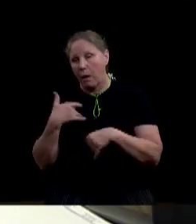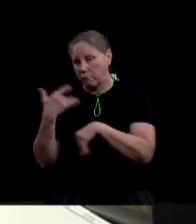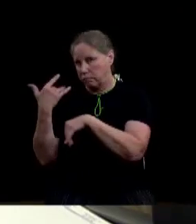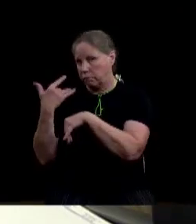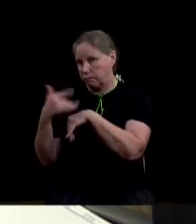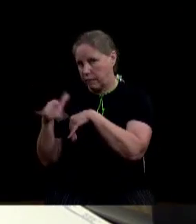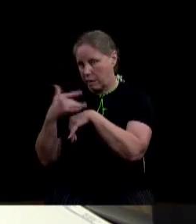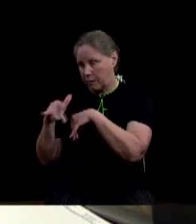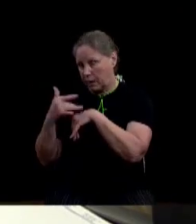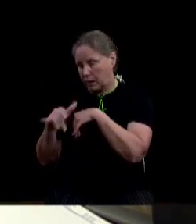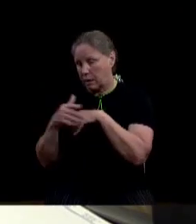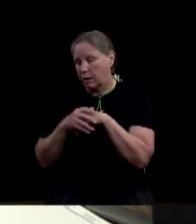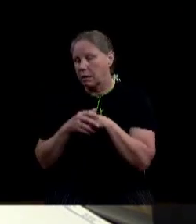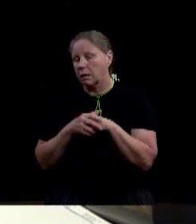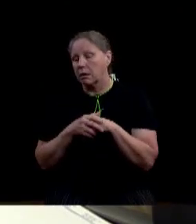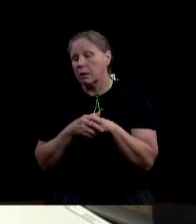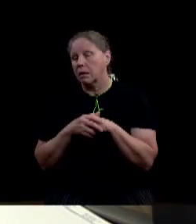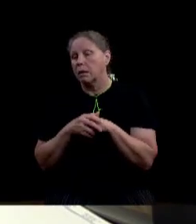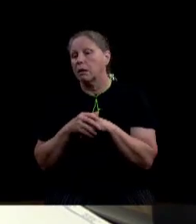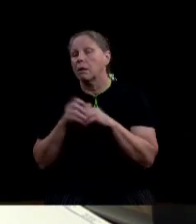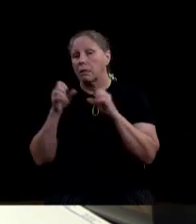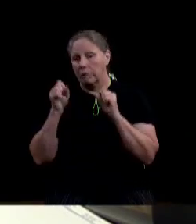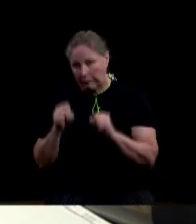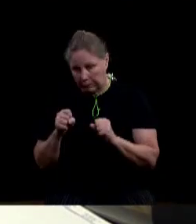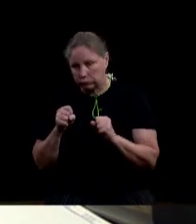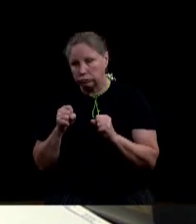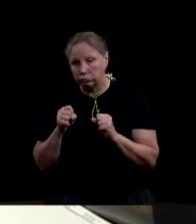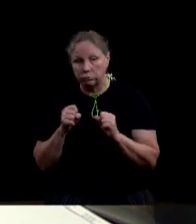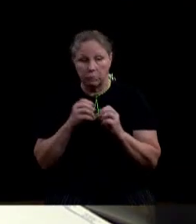cases. We just hope not to get them.